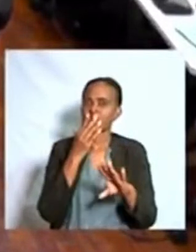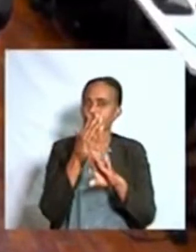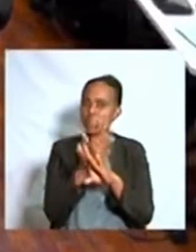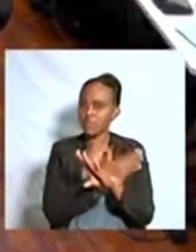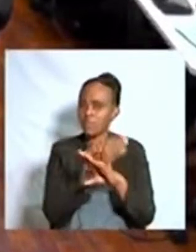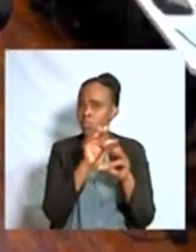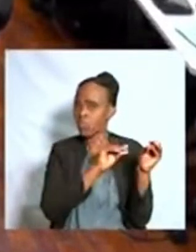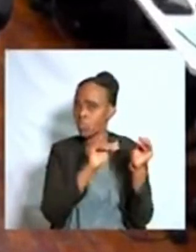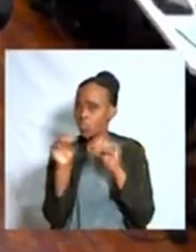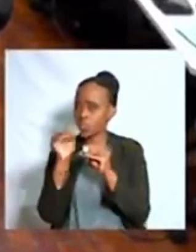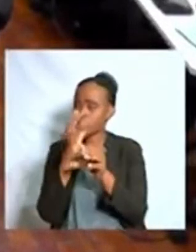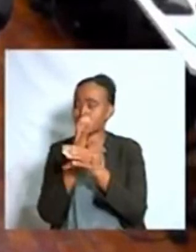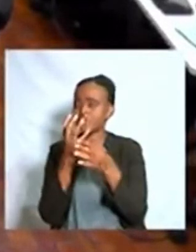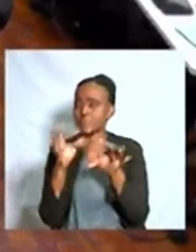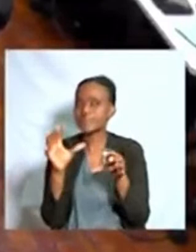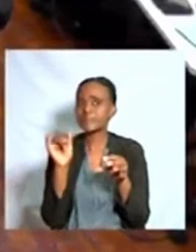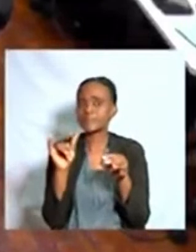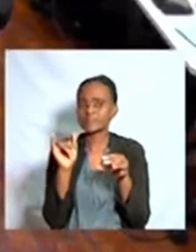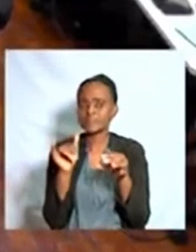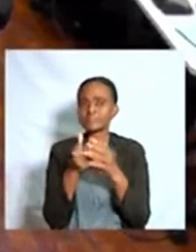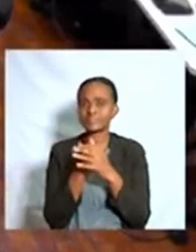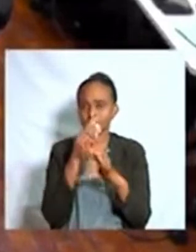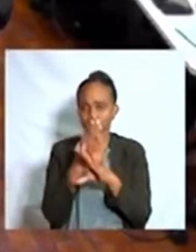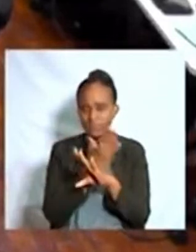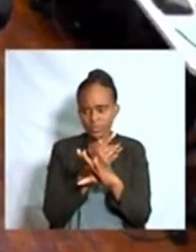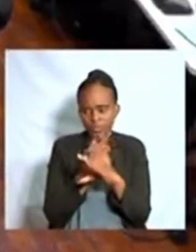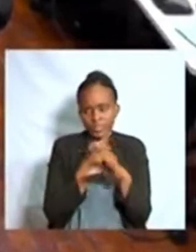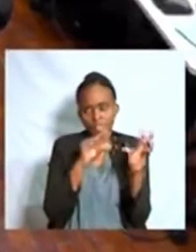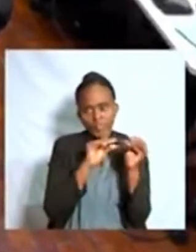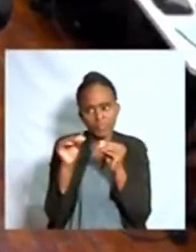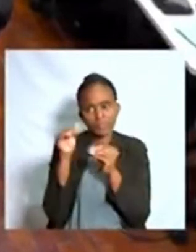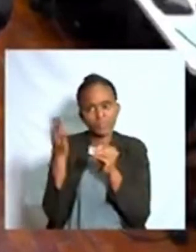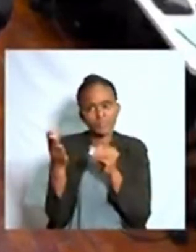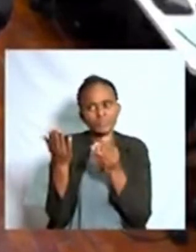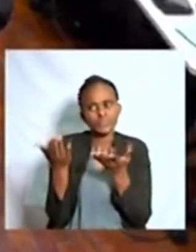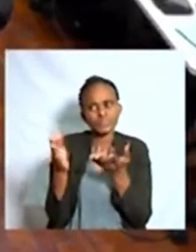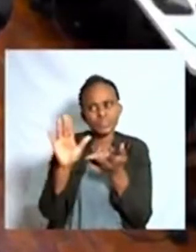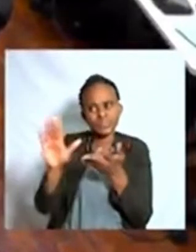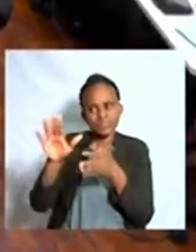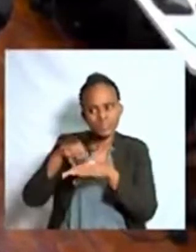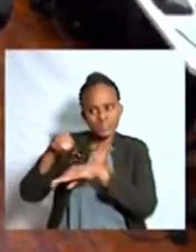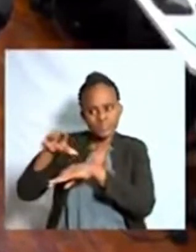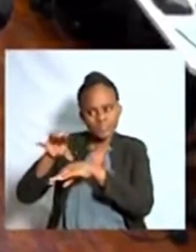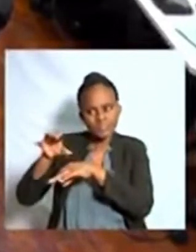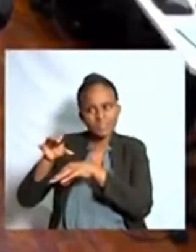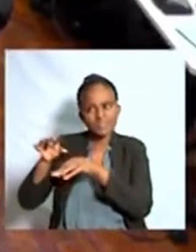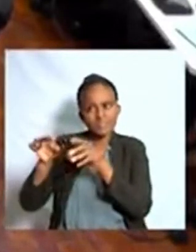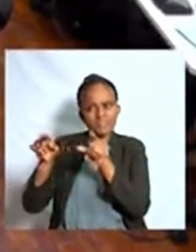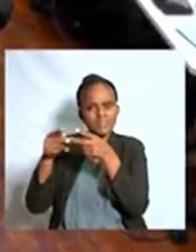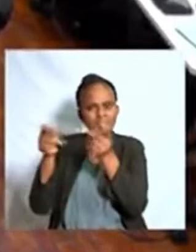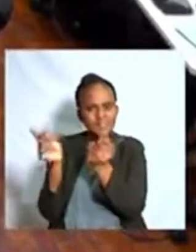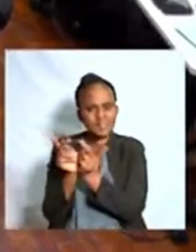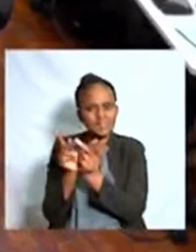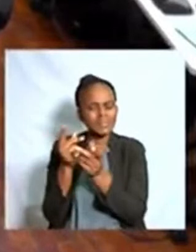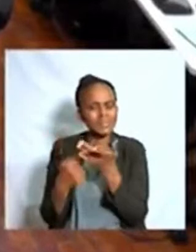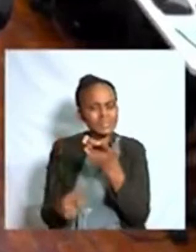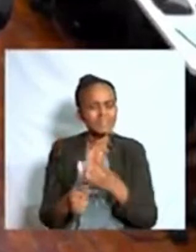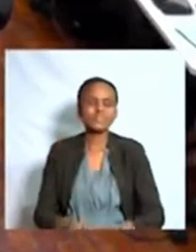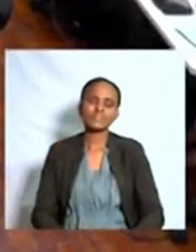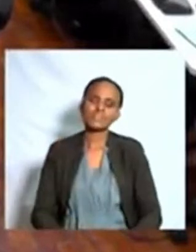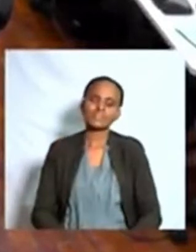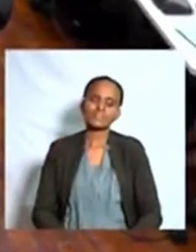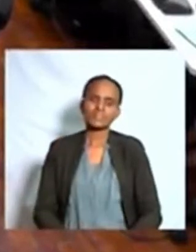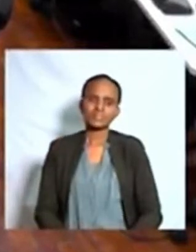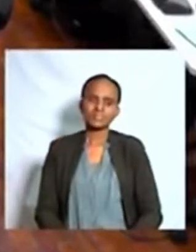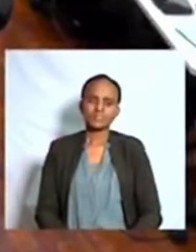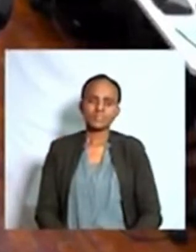went there? Yes, it was done before I went there. So what was your advice after seeing it? What we have